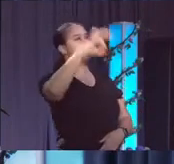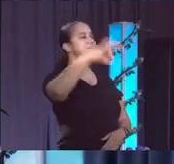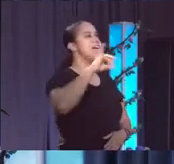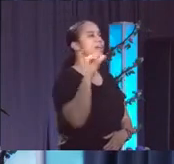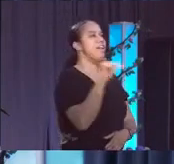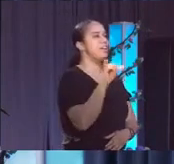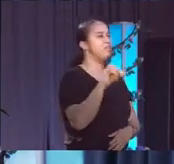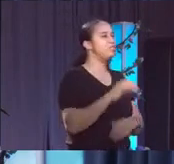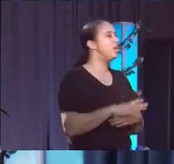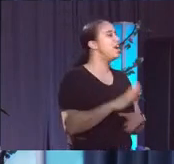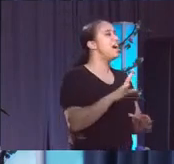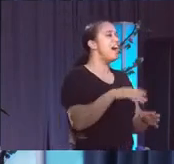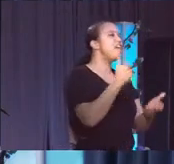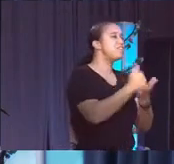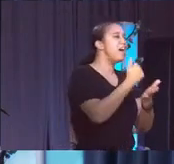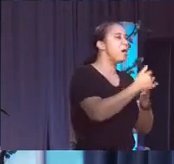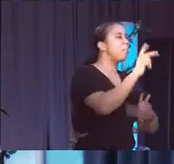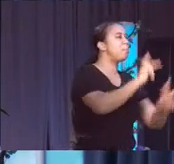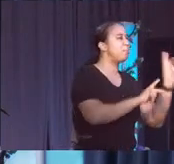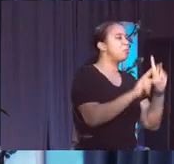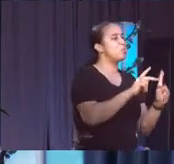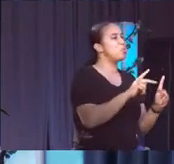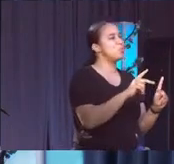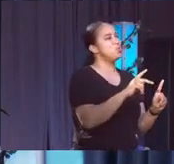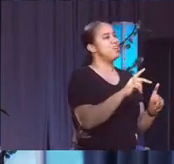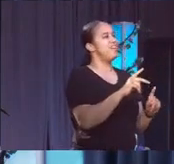I just got to help all the churchianity folks.